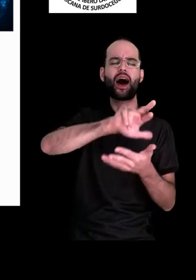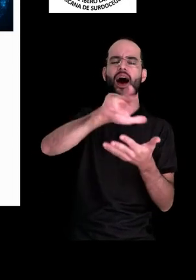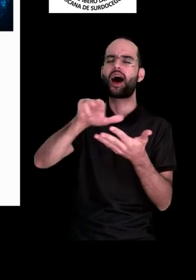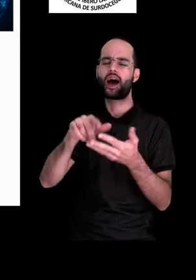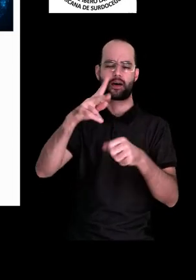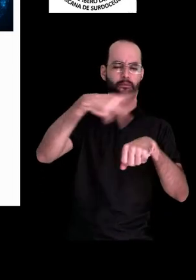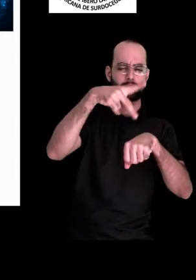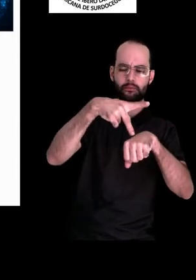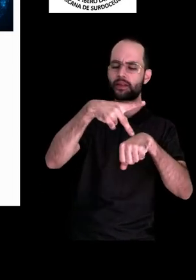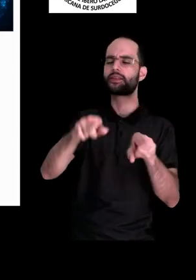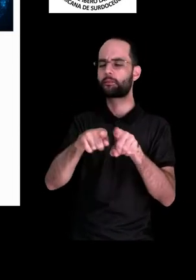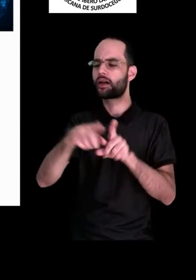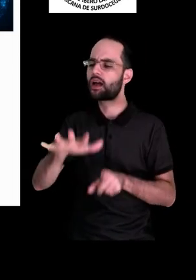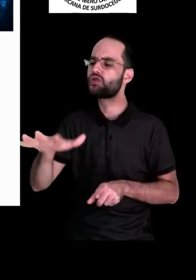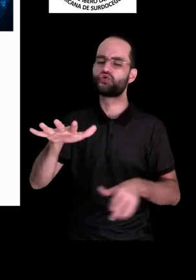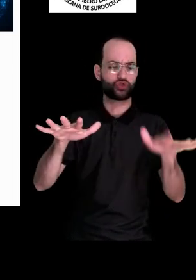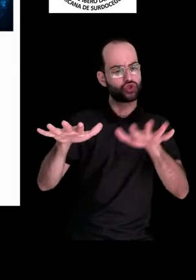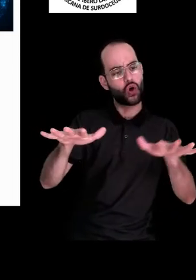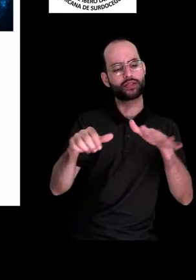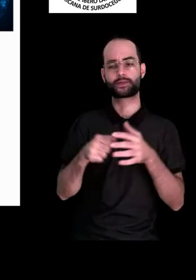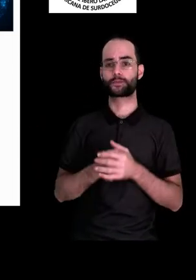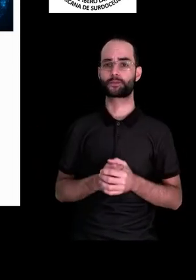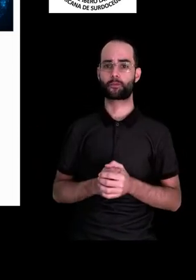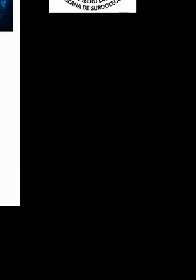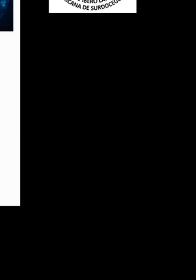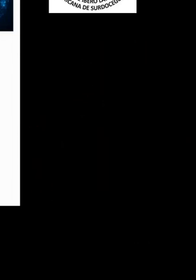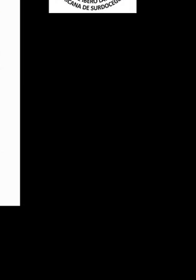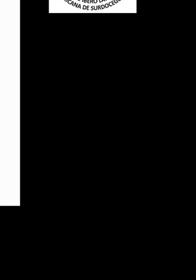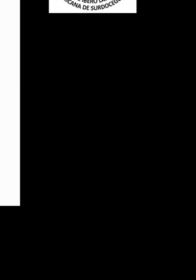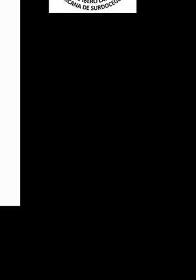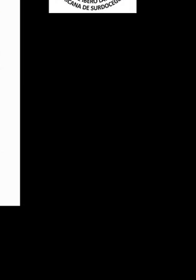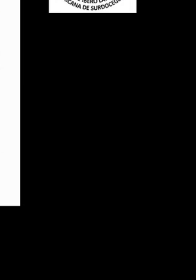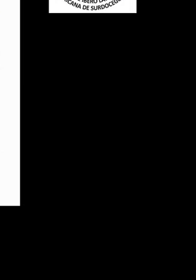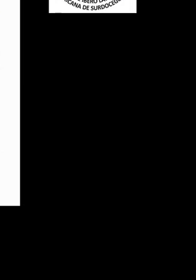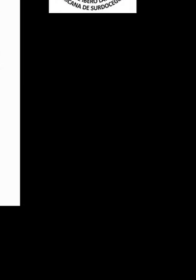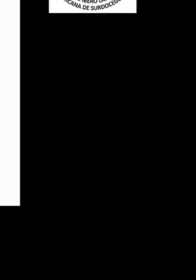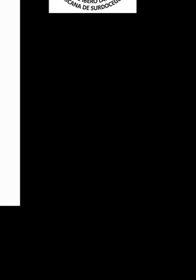so far, and includes evidence from several regions and countries.